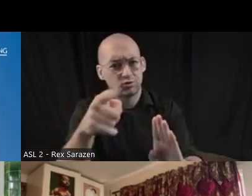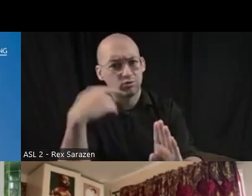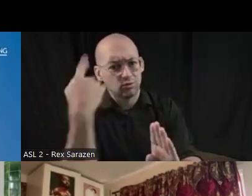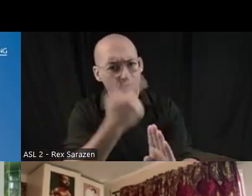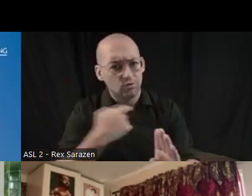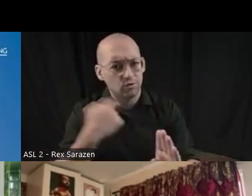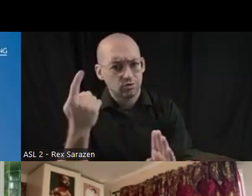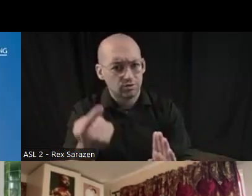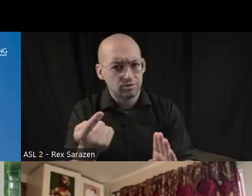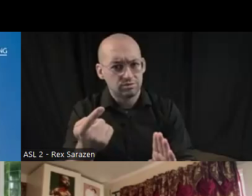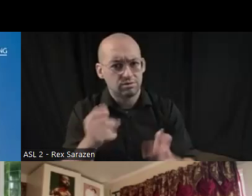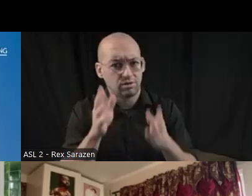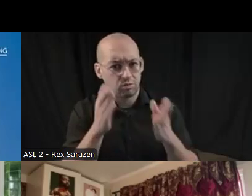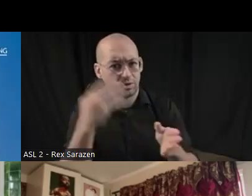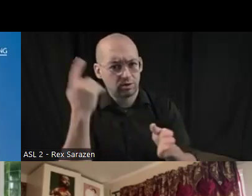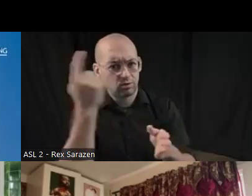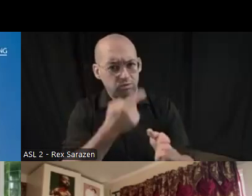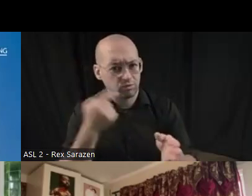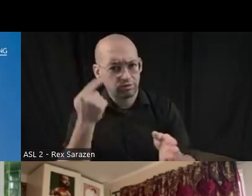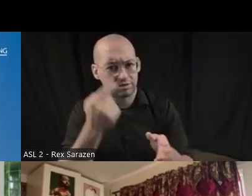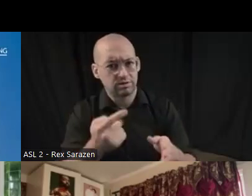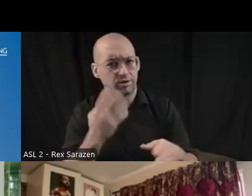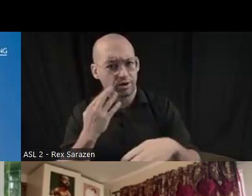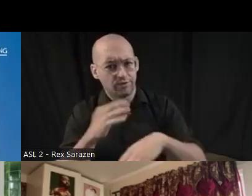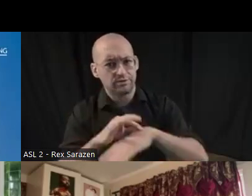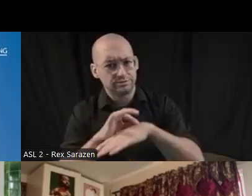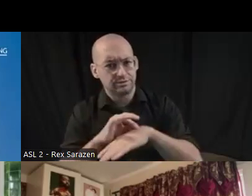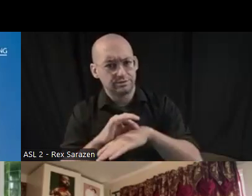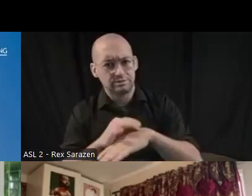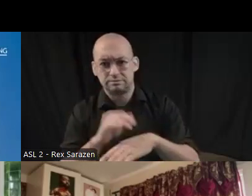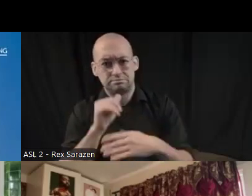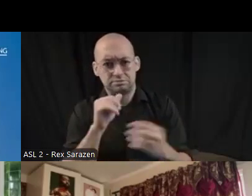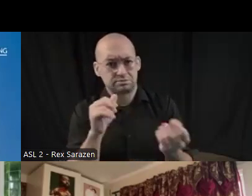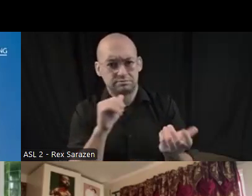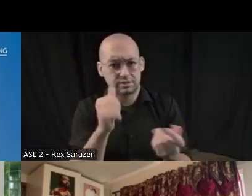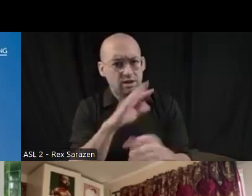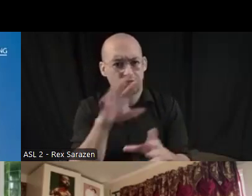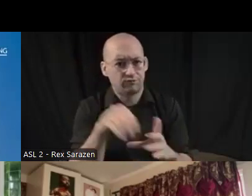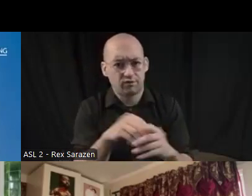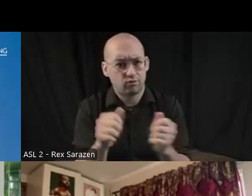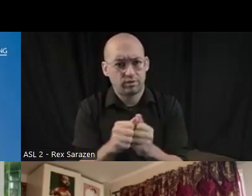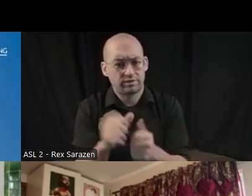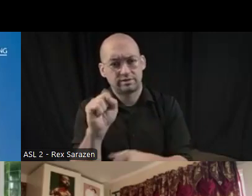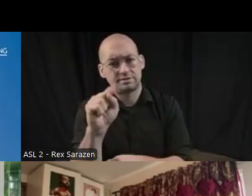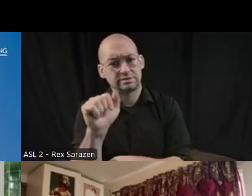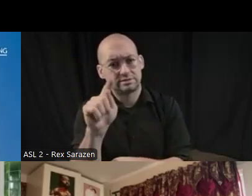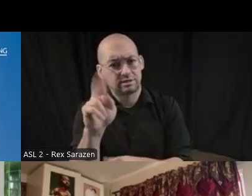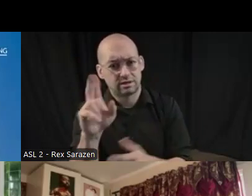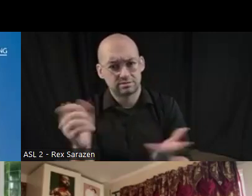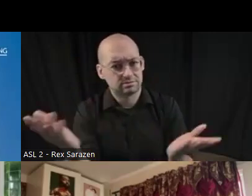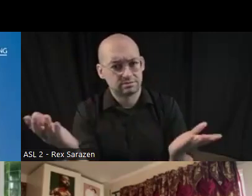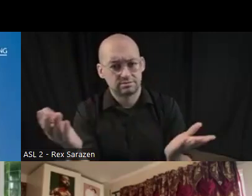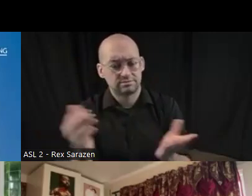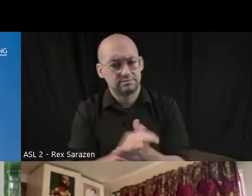with whether or not they're here legally or so I think there's just a lot of fear right now, and whatever